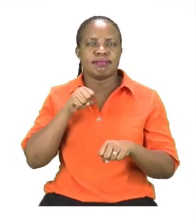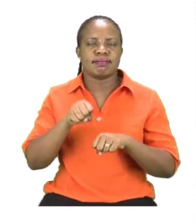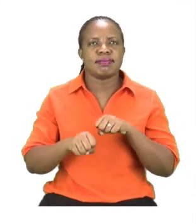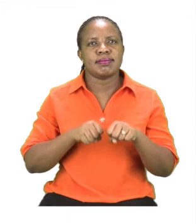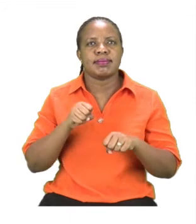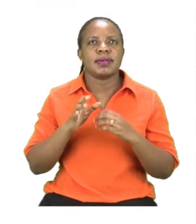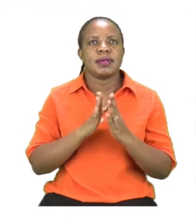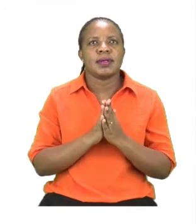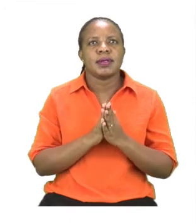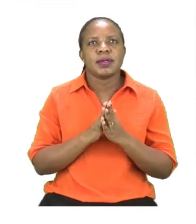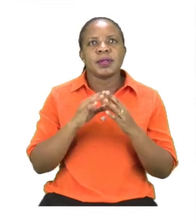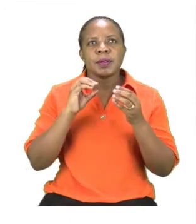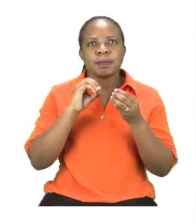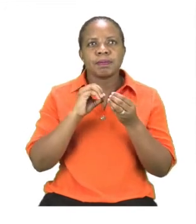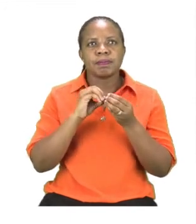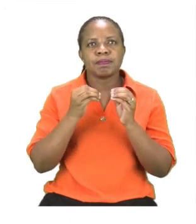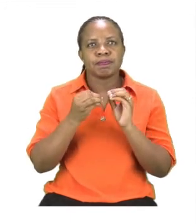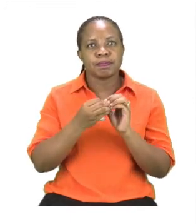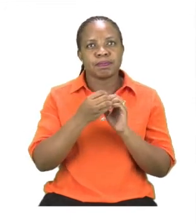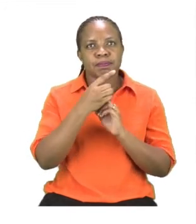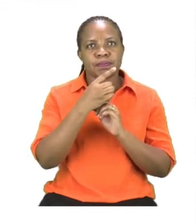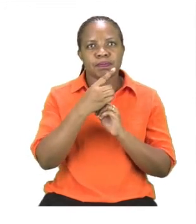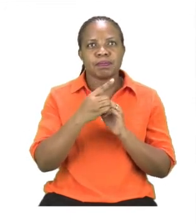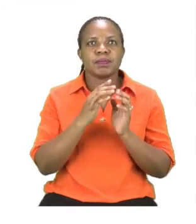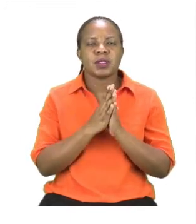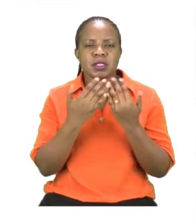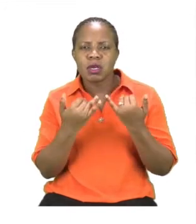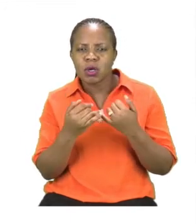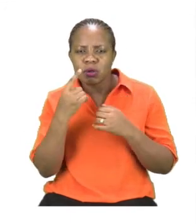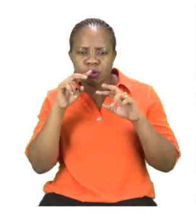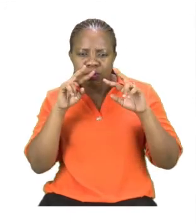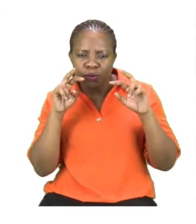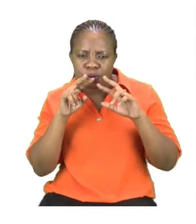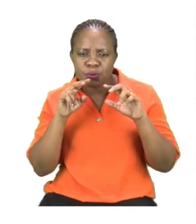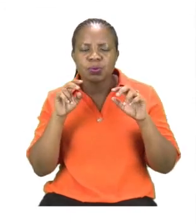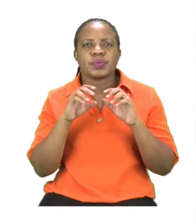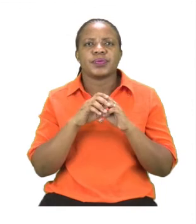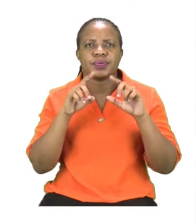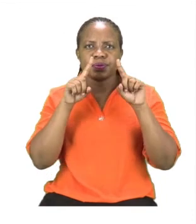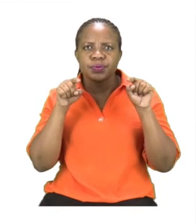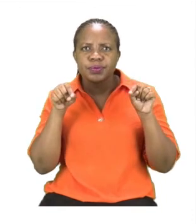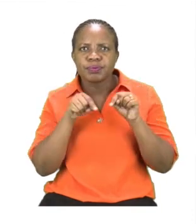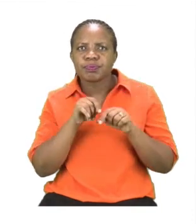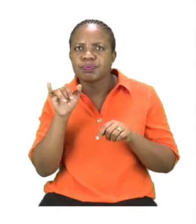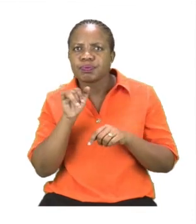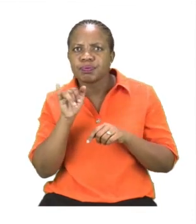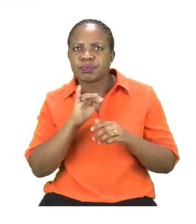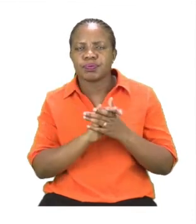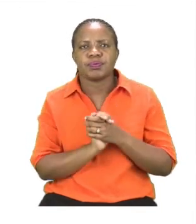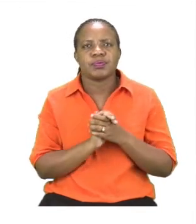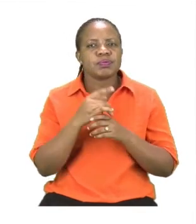bike. If you take a look at the pictures, you can see that there is a boy who is riding